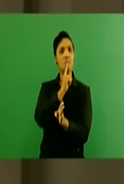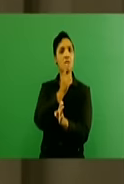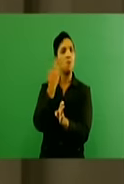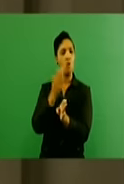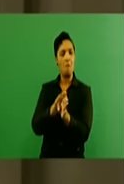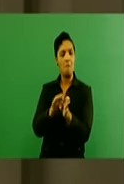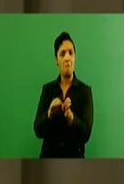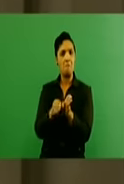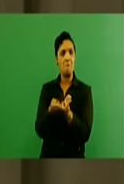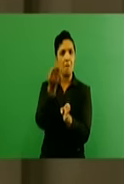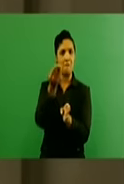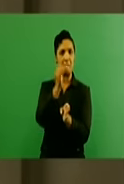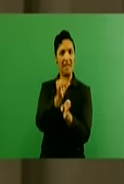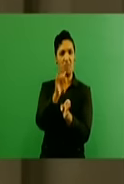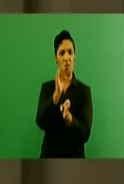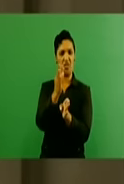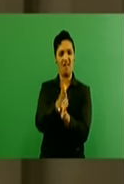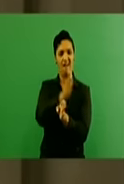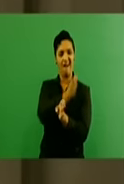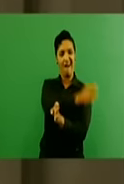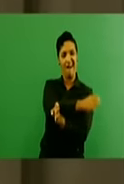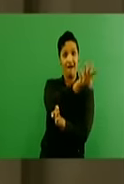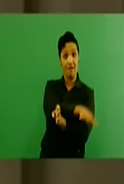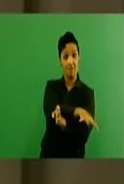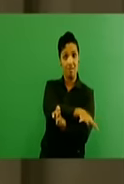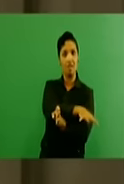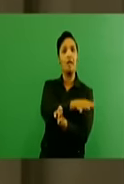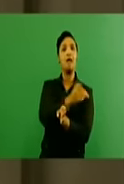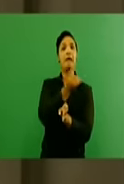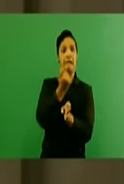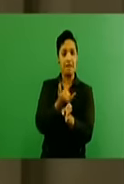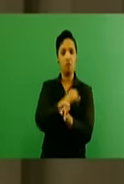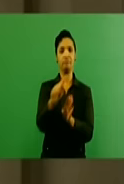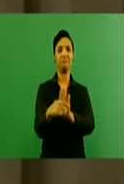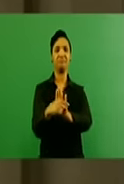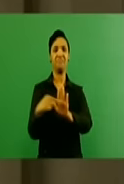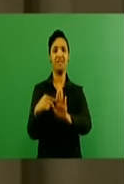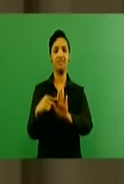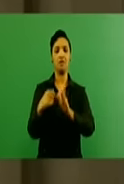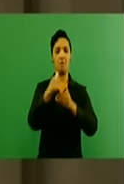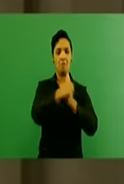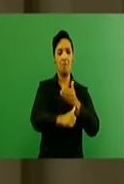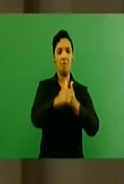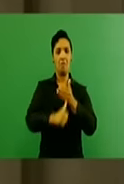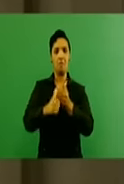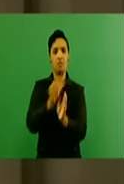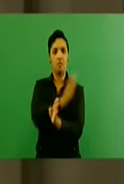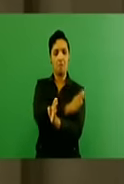of 11.3% in April, and was marginally negative on a month-on-month